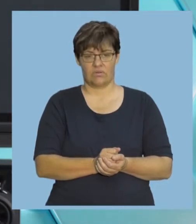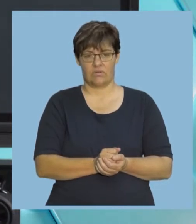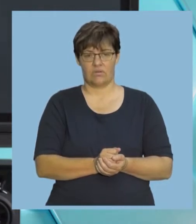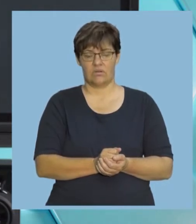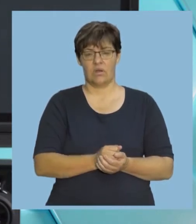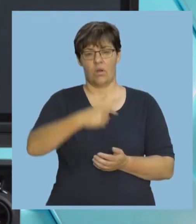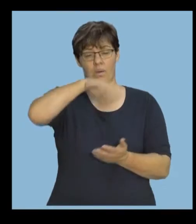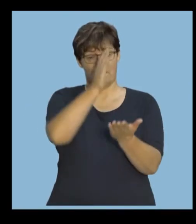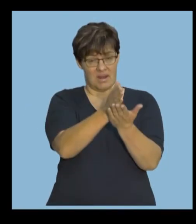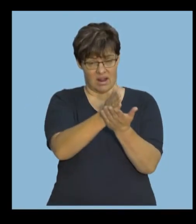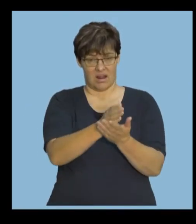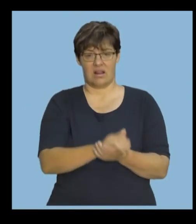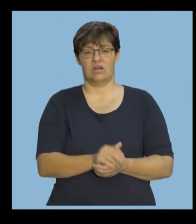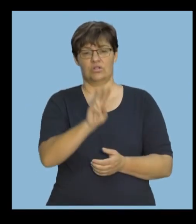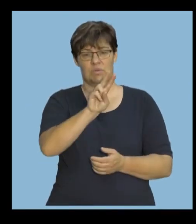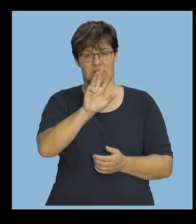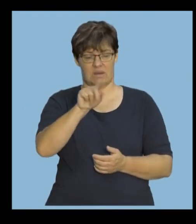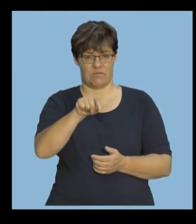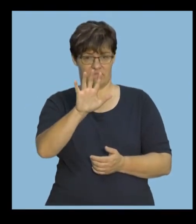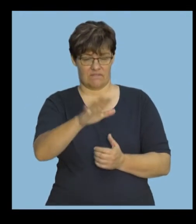is 29.5.